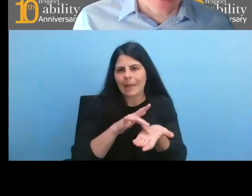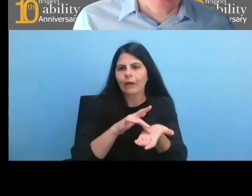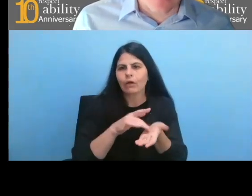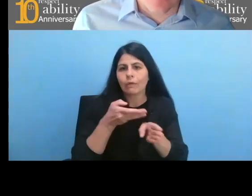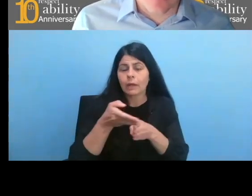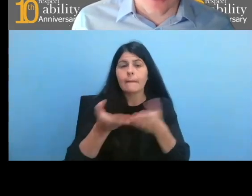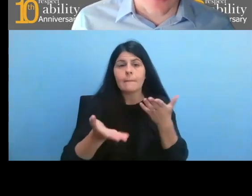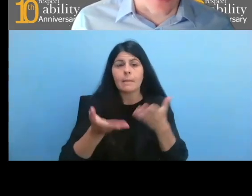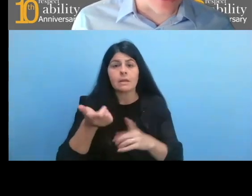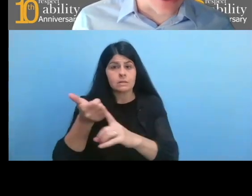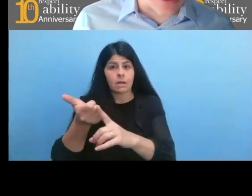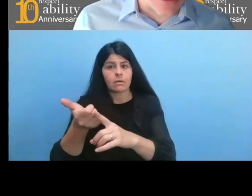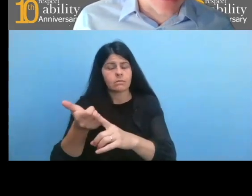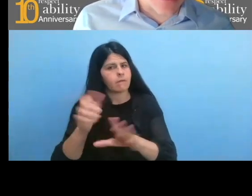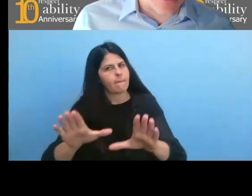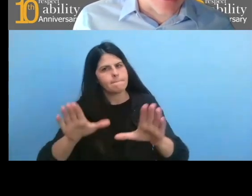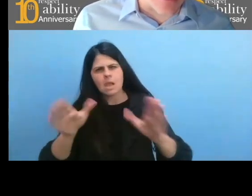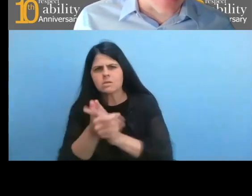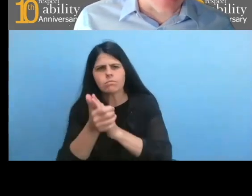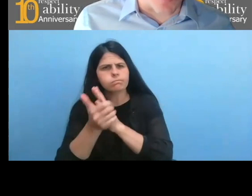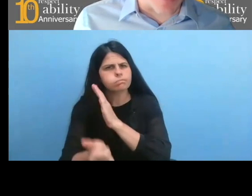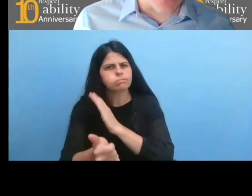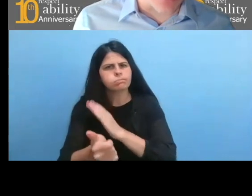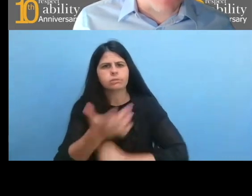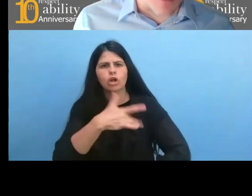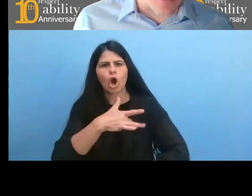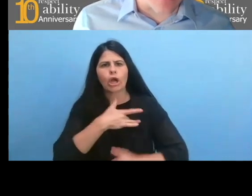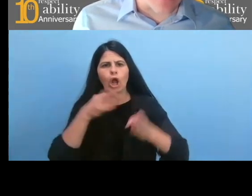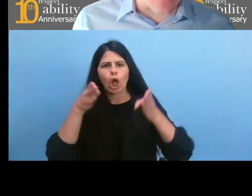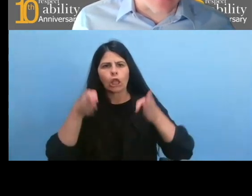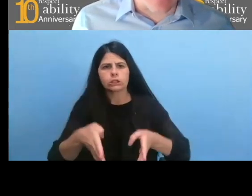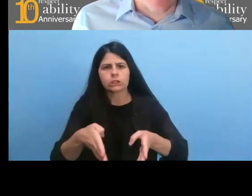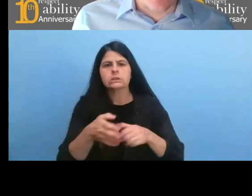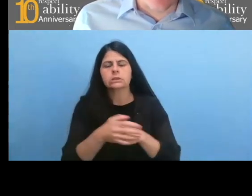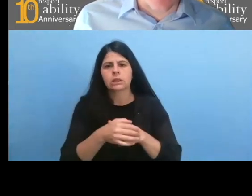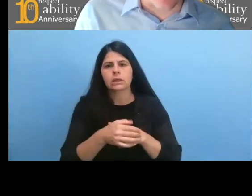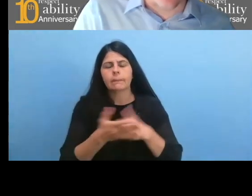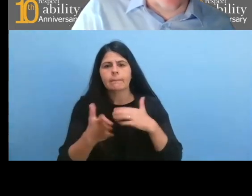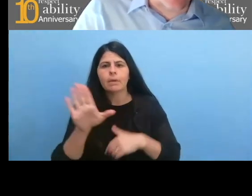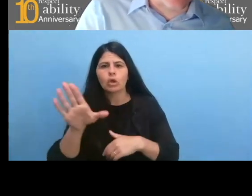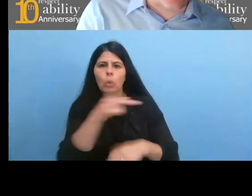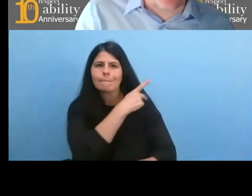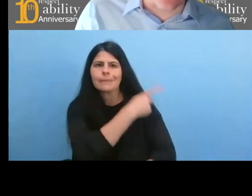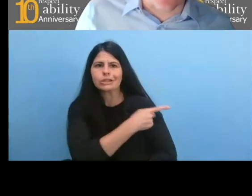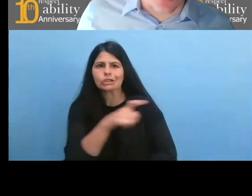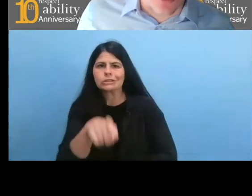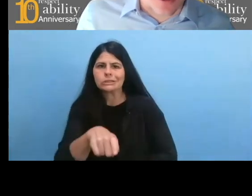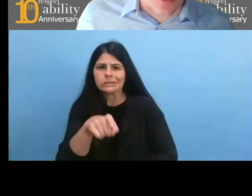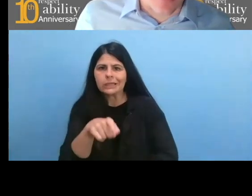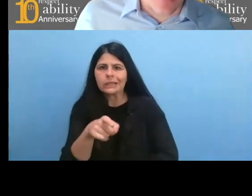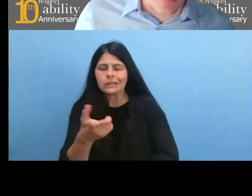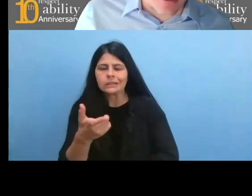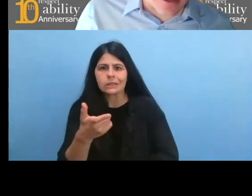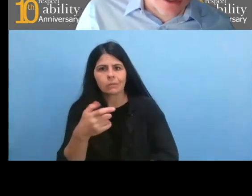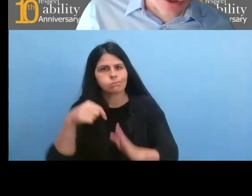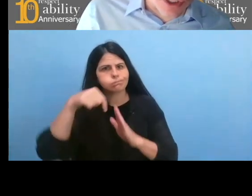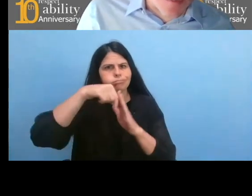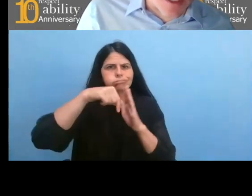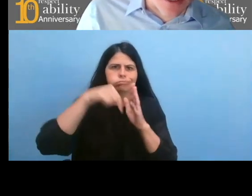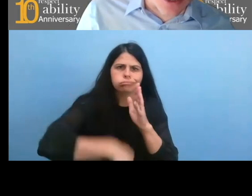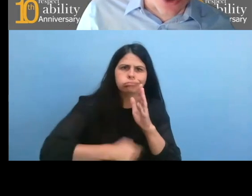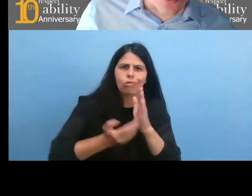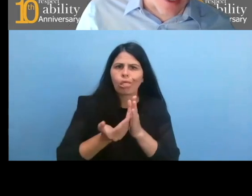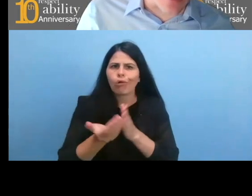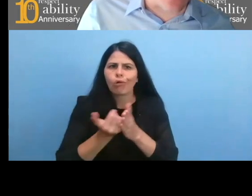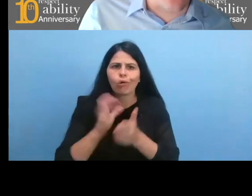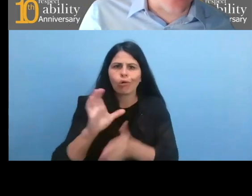talented cardiologist, and your patient might need to have an extensive chart done. And just